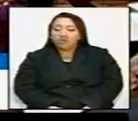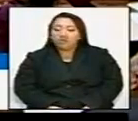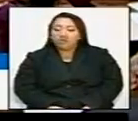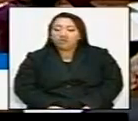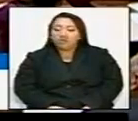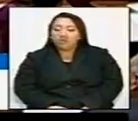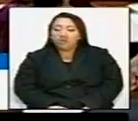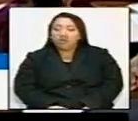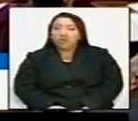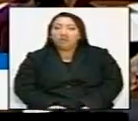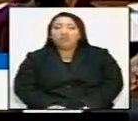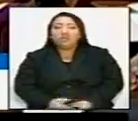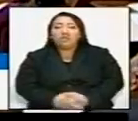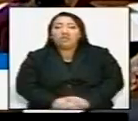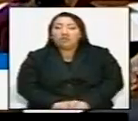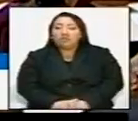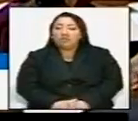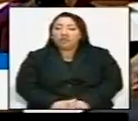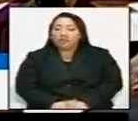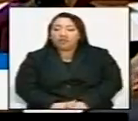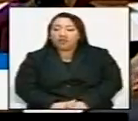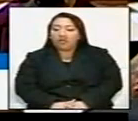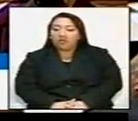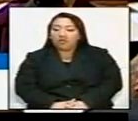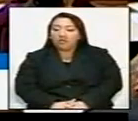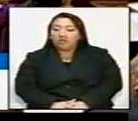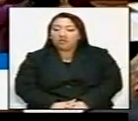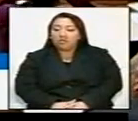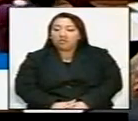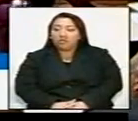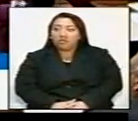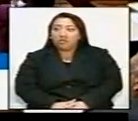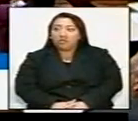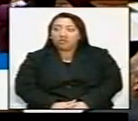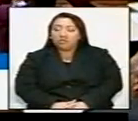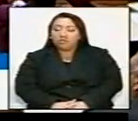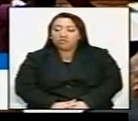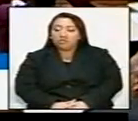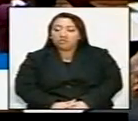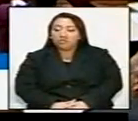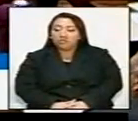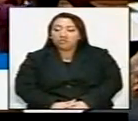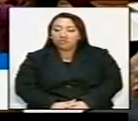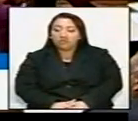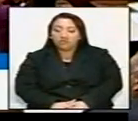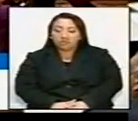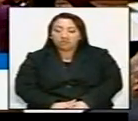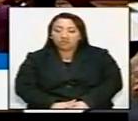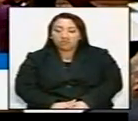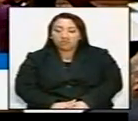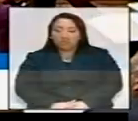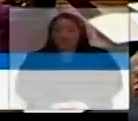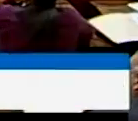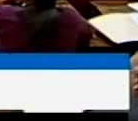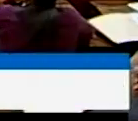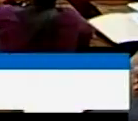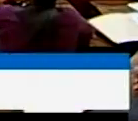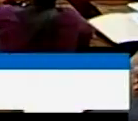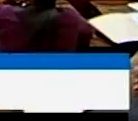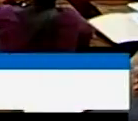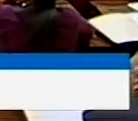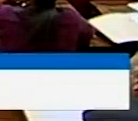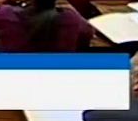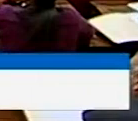be speaking fluent Spanish. As you can see, I'm struggling to speak fluent English, being an